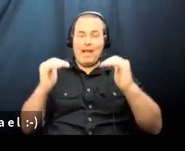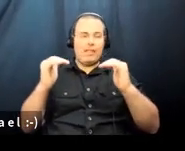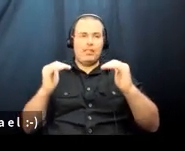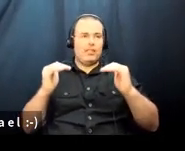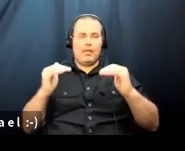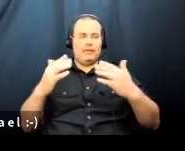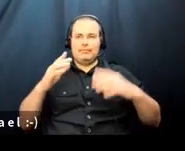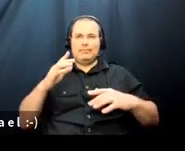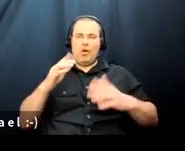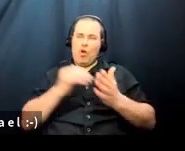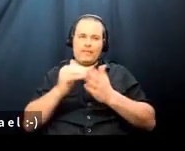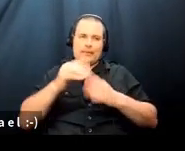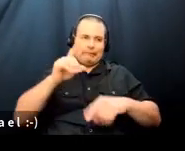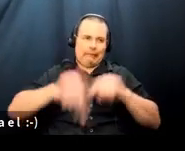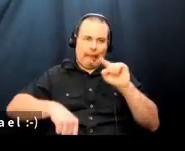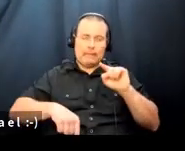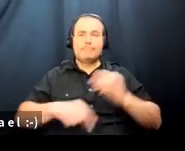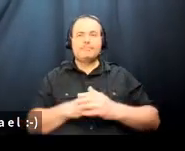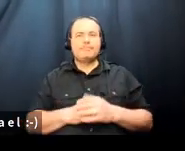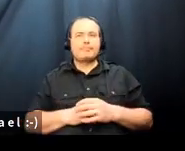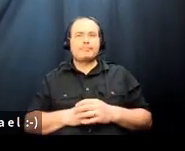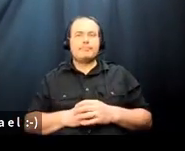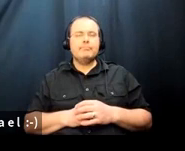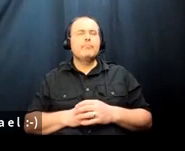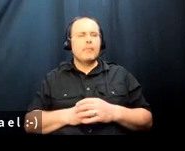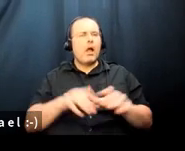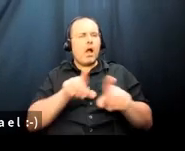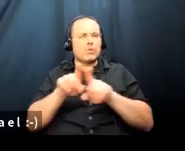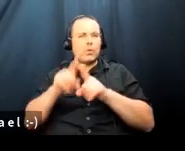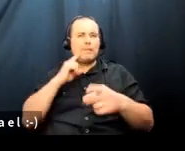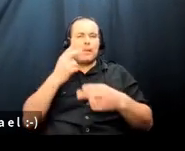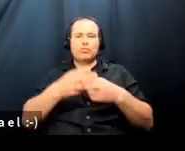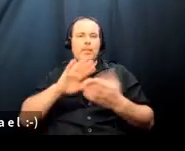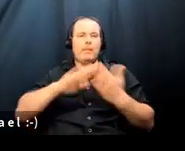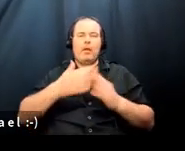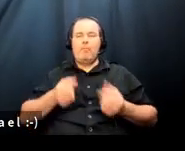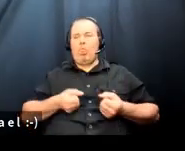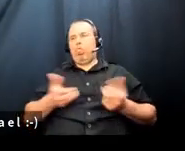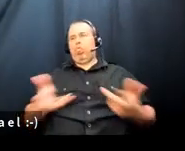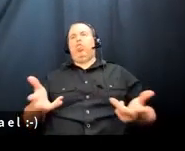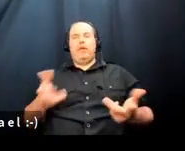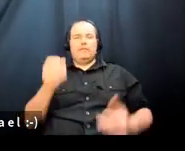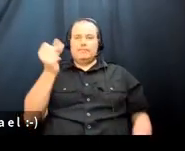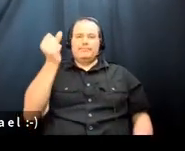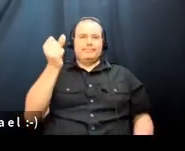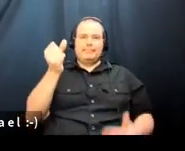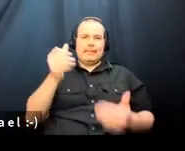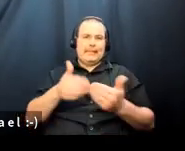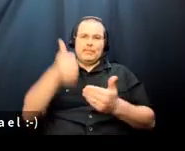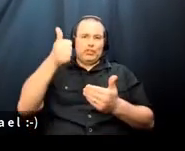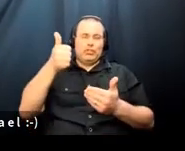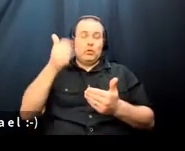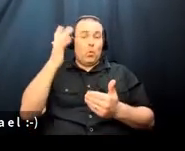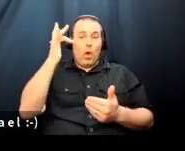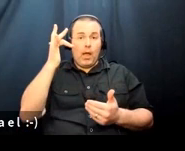that. They also, as I mentioned earlier, tend to tire more easily because it takes a lot of effort and